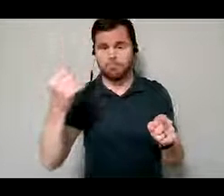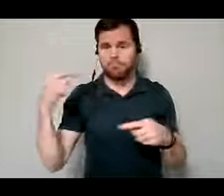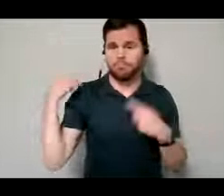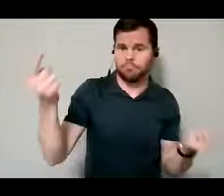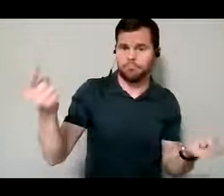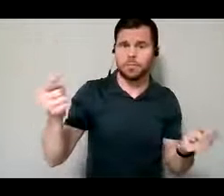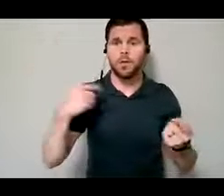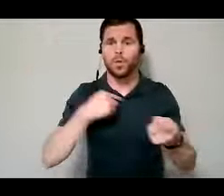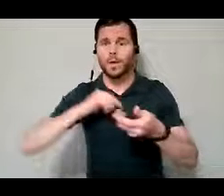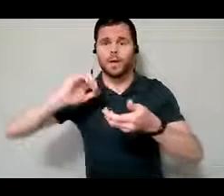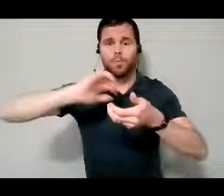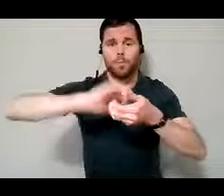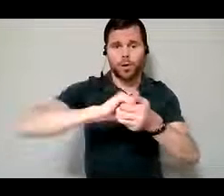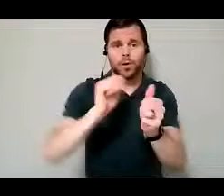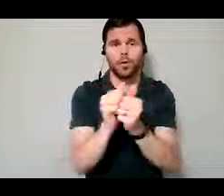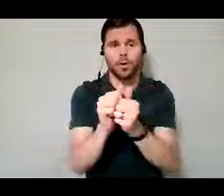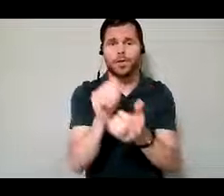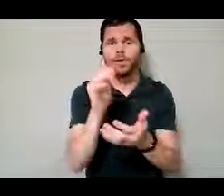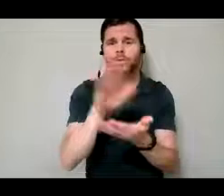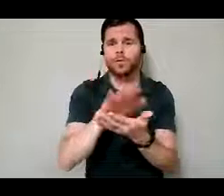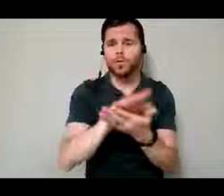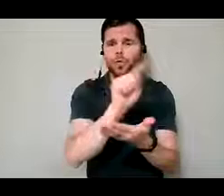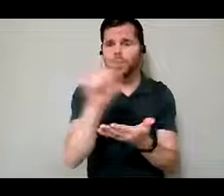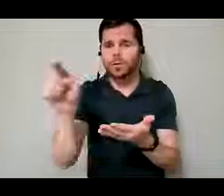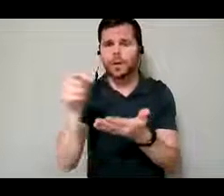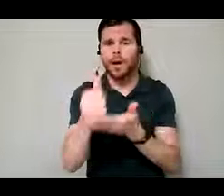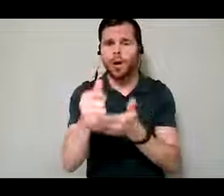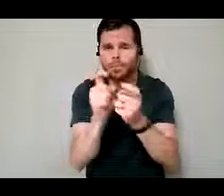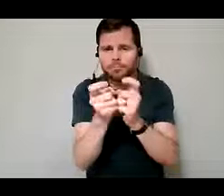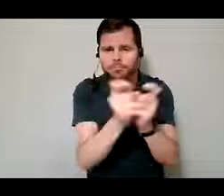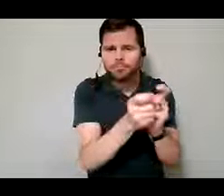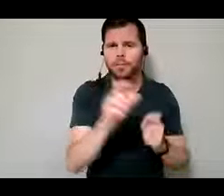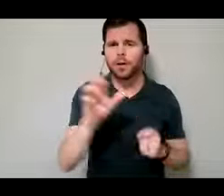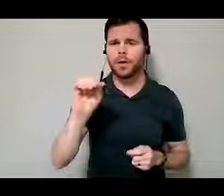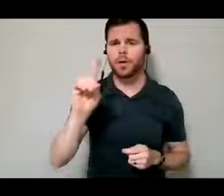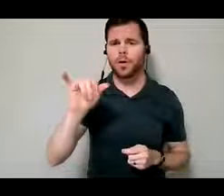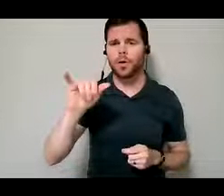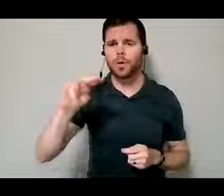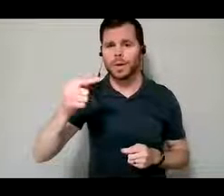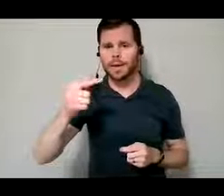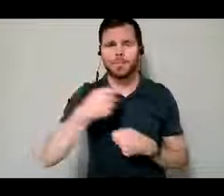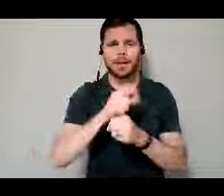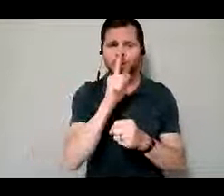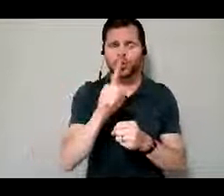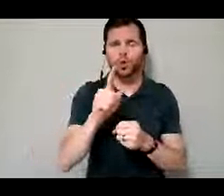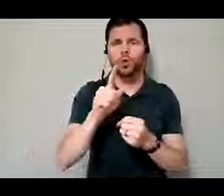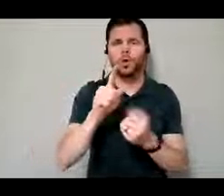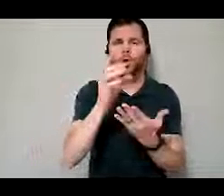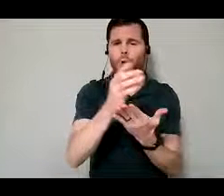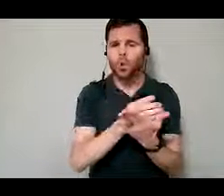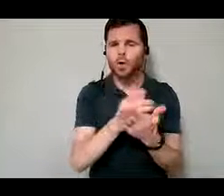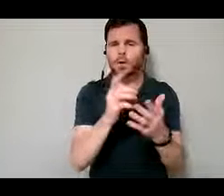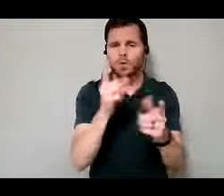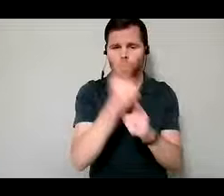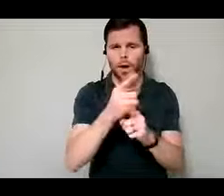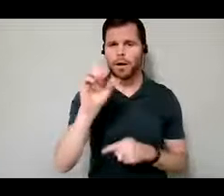schools to sometimes adjust coding so that the sequence that students are taking, the courses are coded correctly. And then we recognize